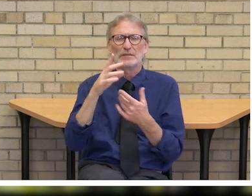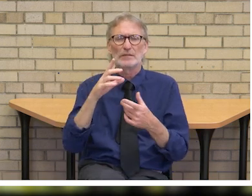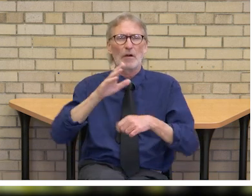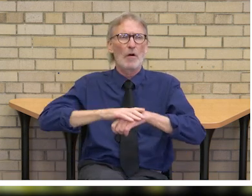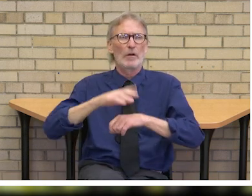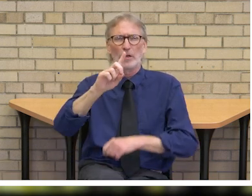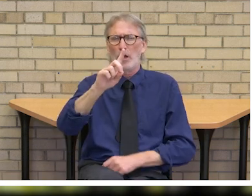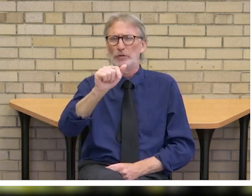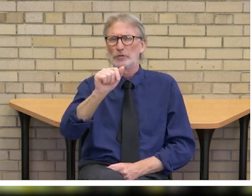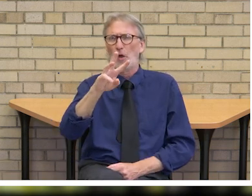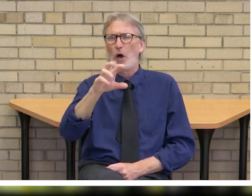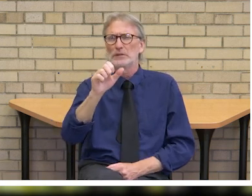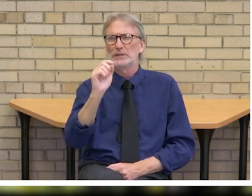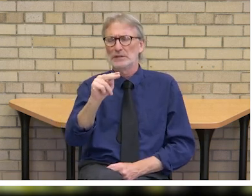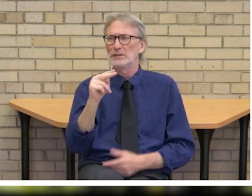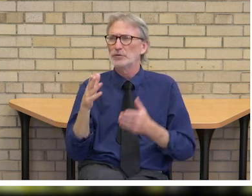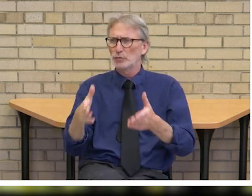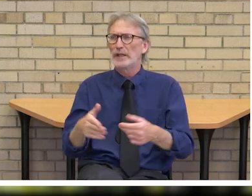Street.